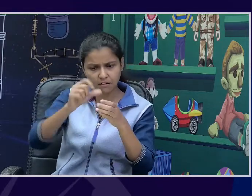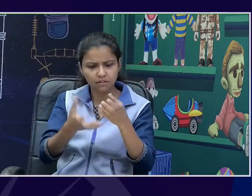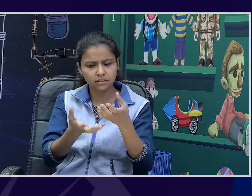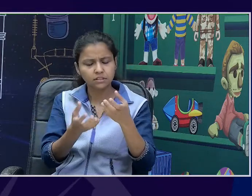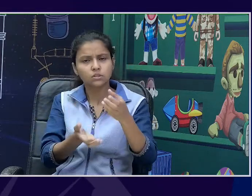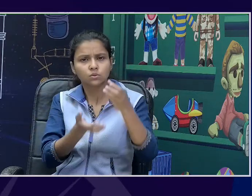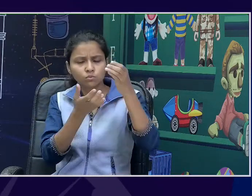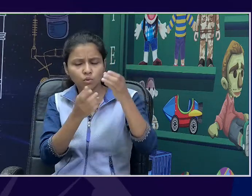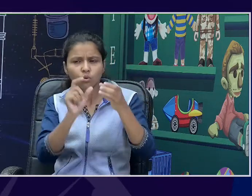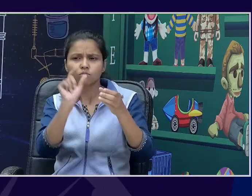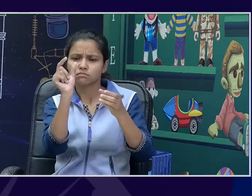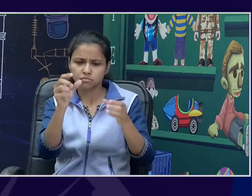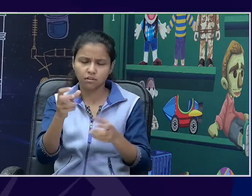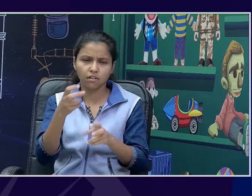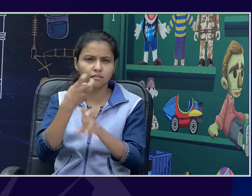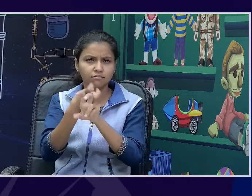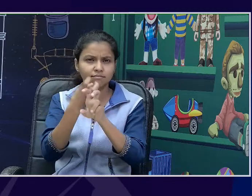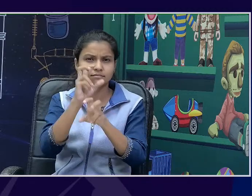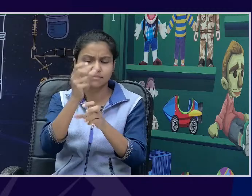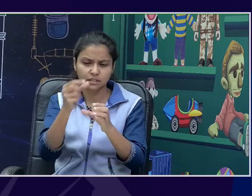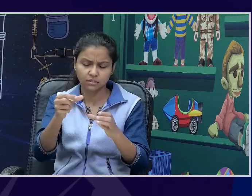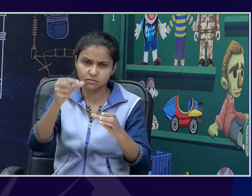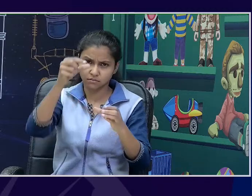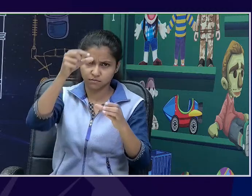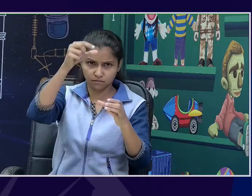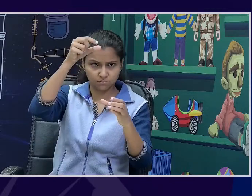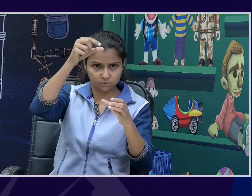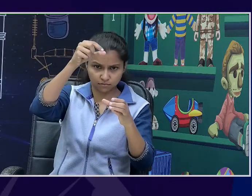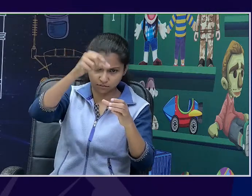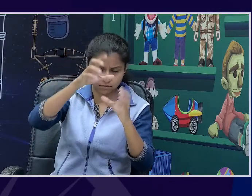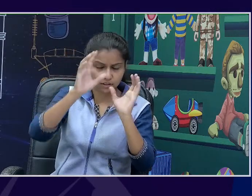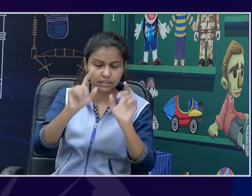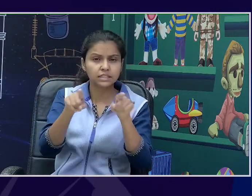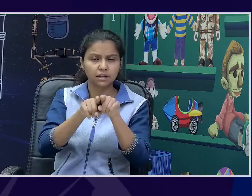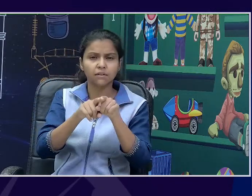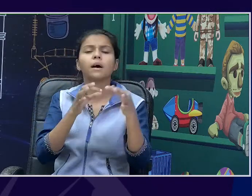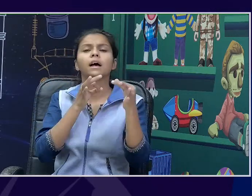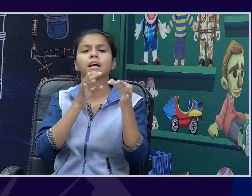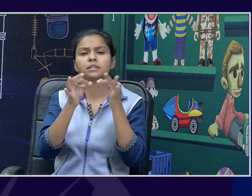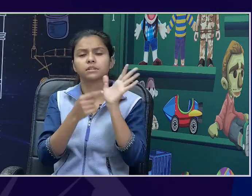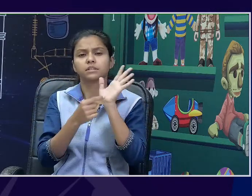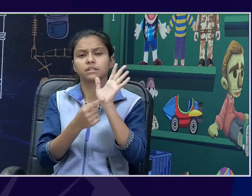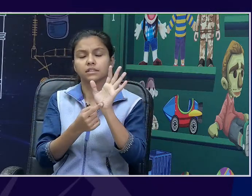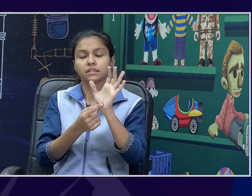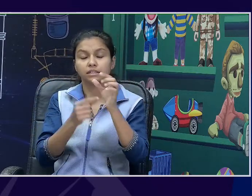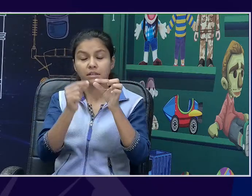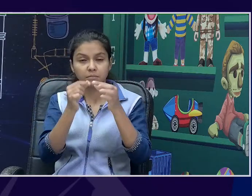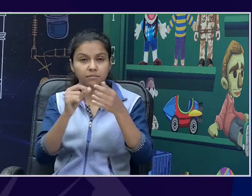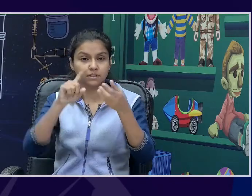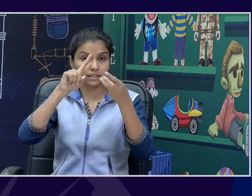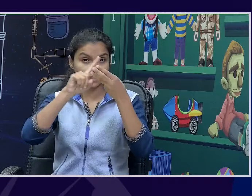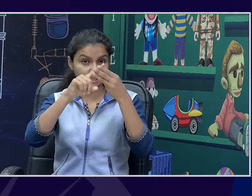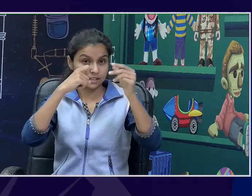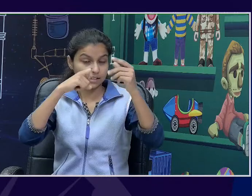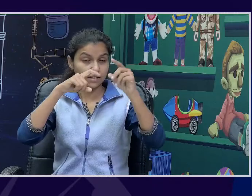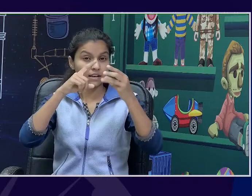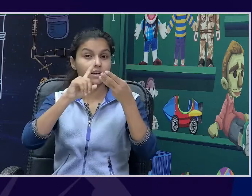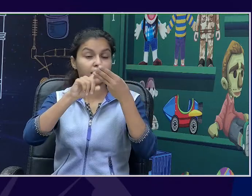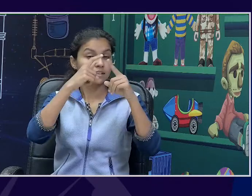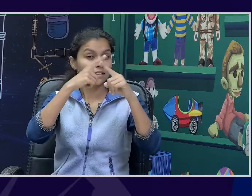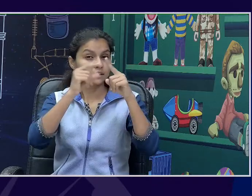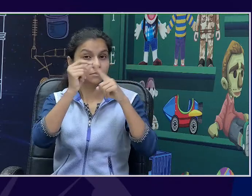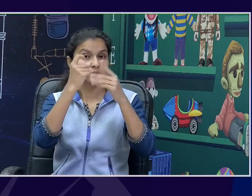stone or anything, and he or she can throw it into the water. Right. And through the experiment, what we will see is that it will come